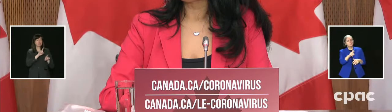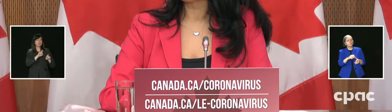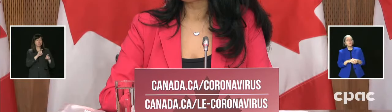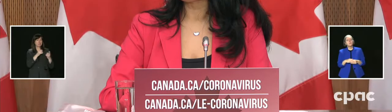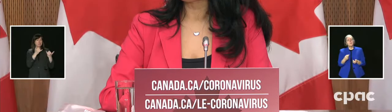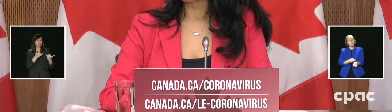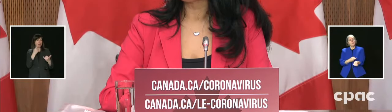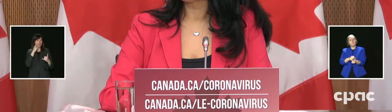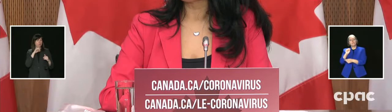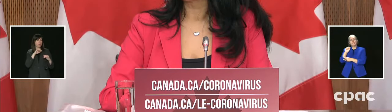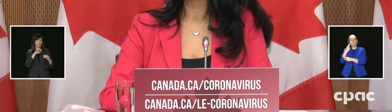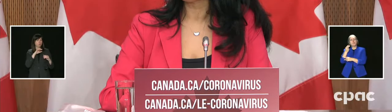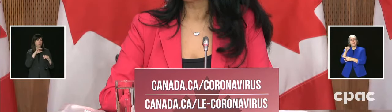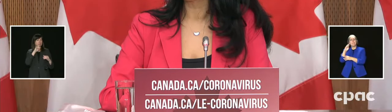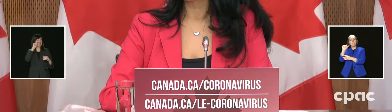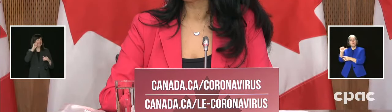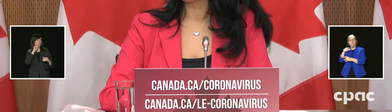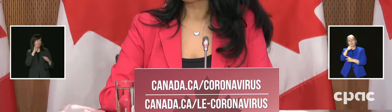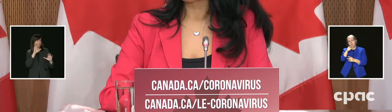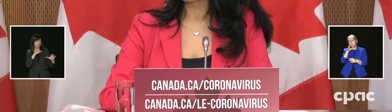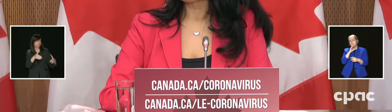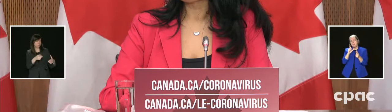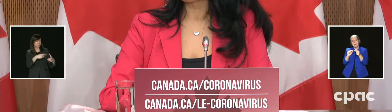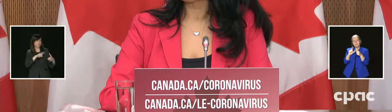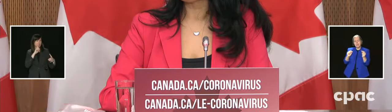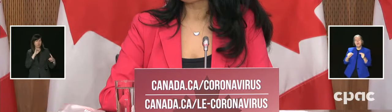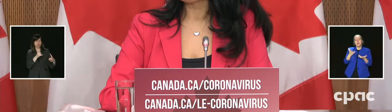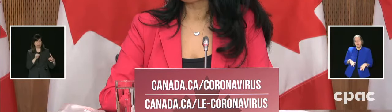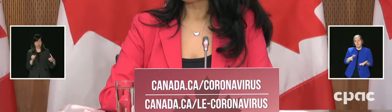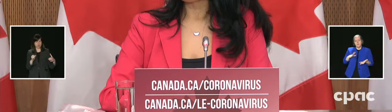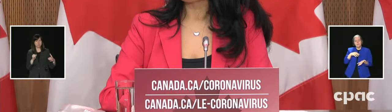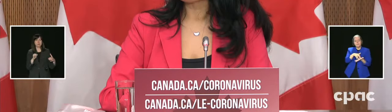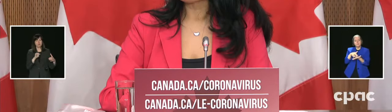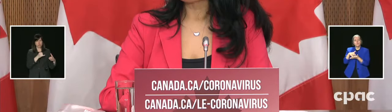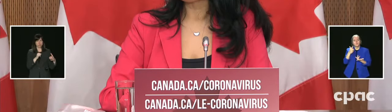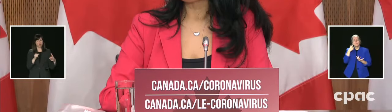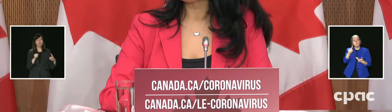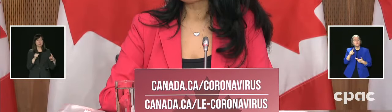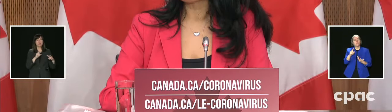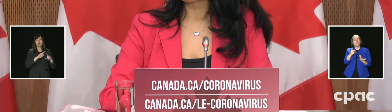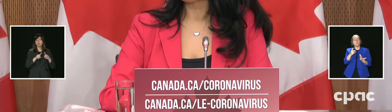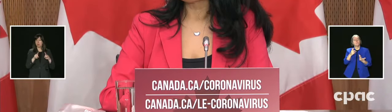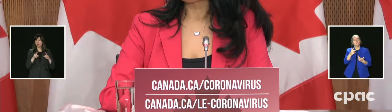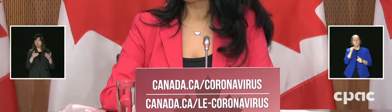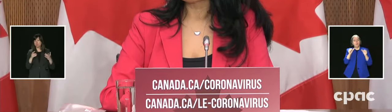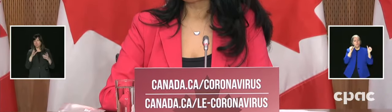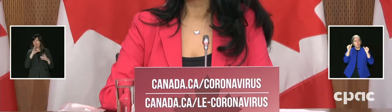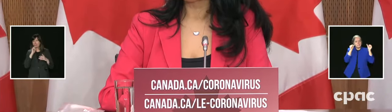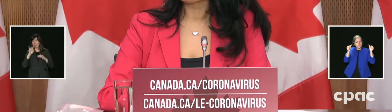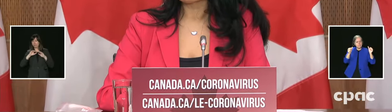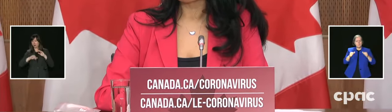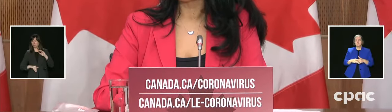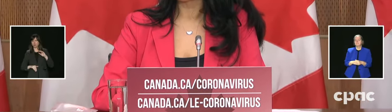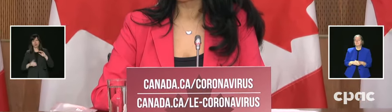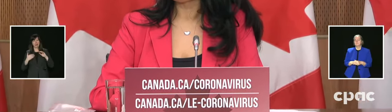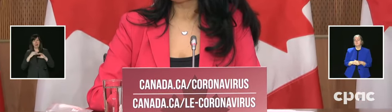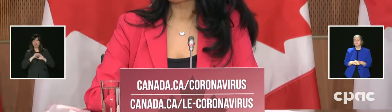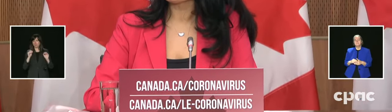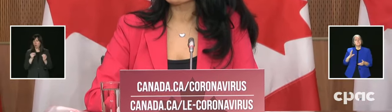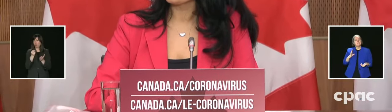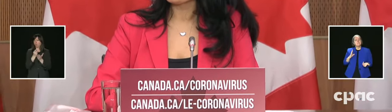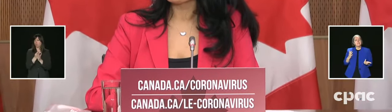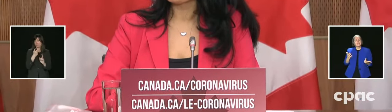for teenagers. And we still don't have a vaccine yet for anyone under the age of 18. You correct me if I'm